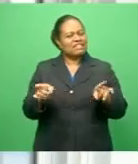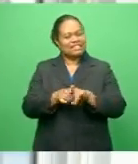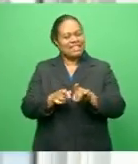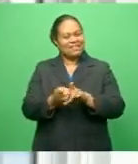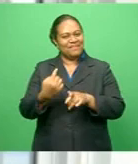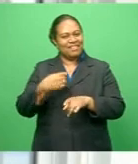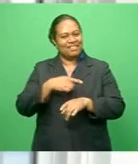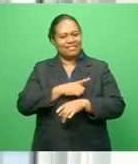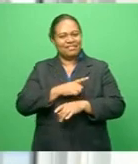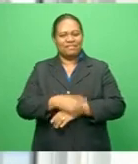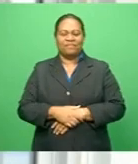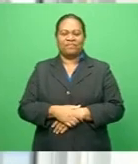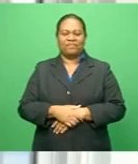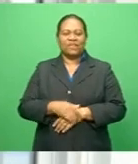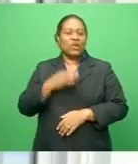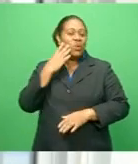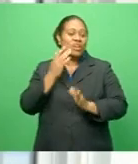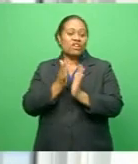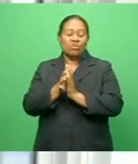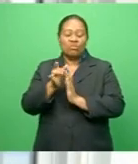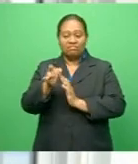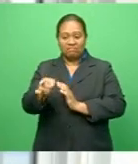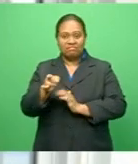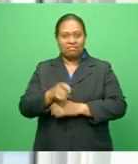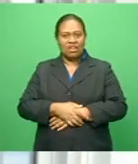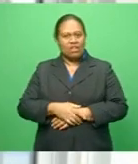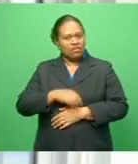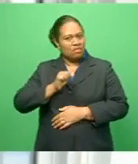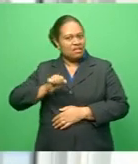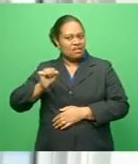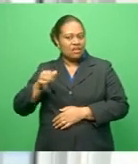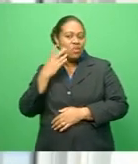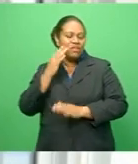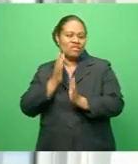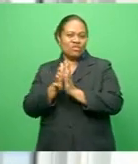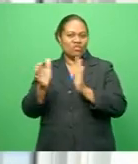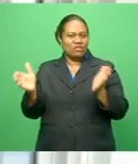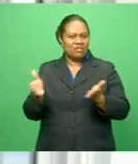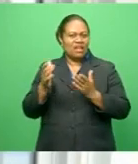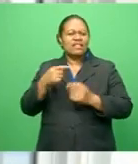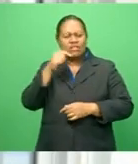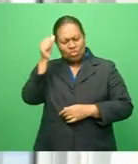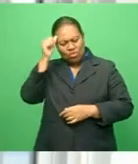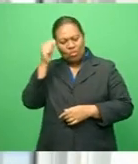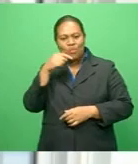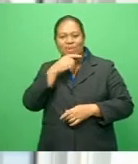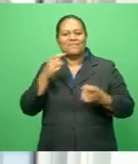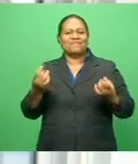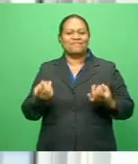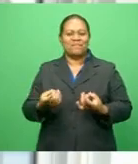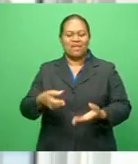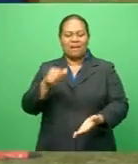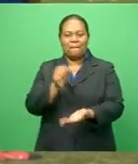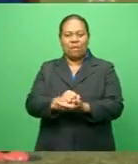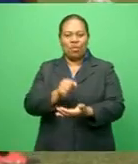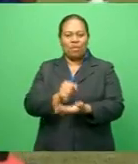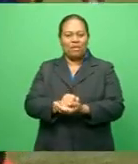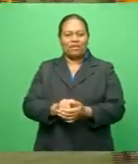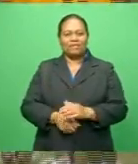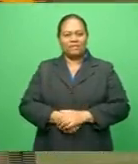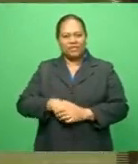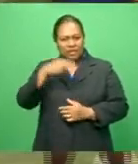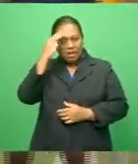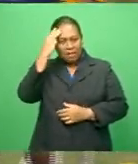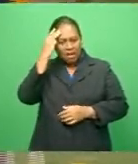not going out there to underestimate them. I think the boys are prepared very well, and I think their mindset is already tuned up